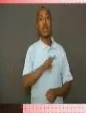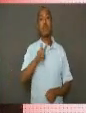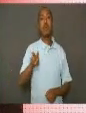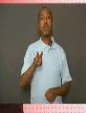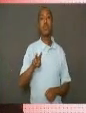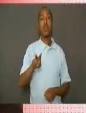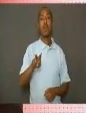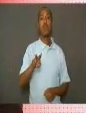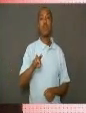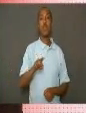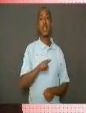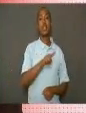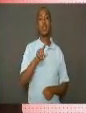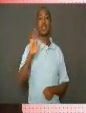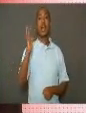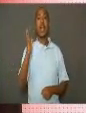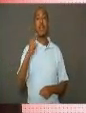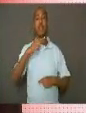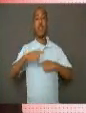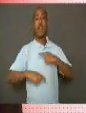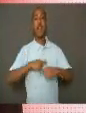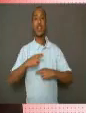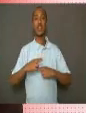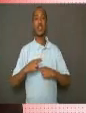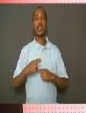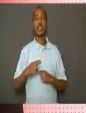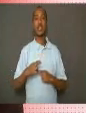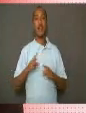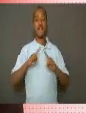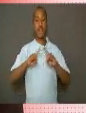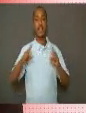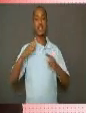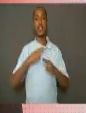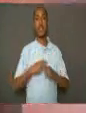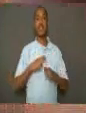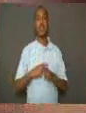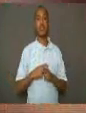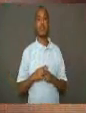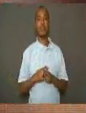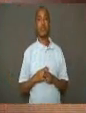Both of these kinds of reactions have fancy names: